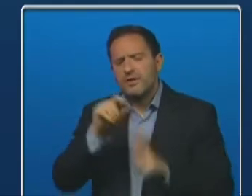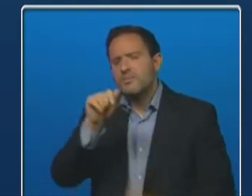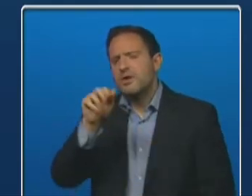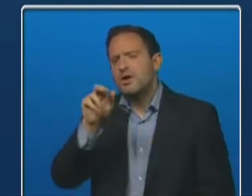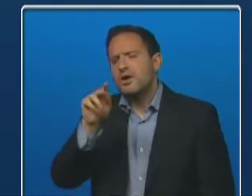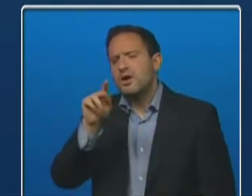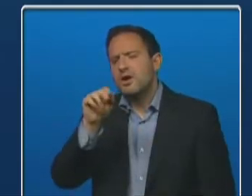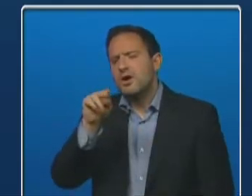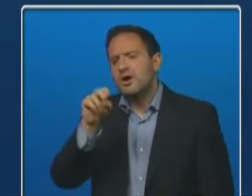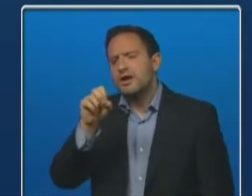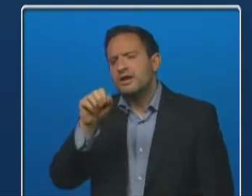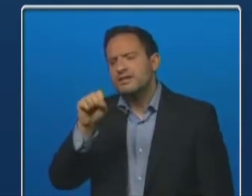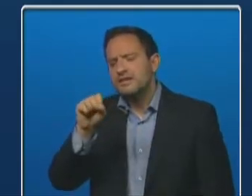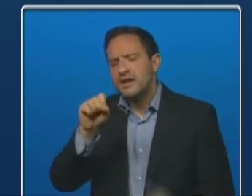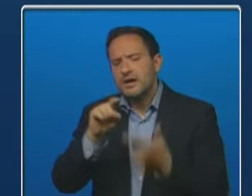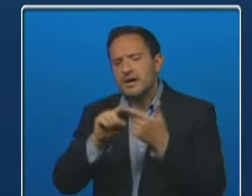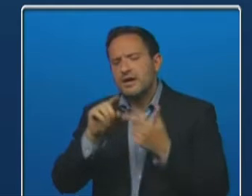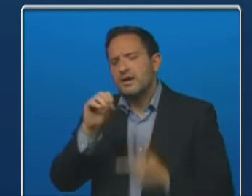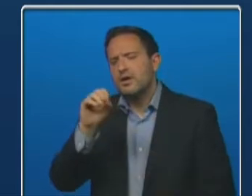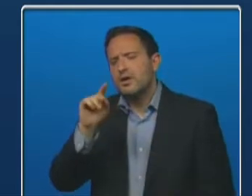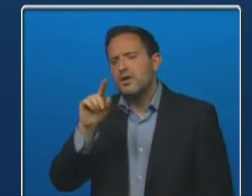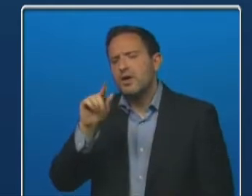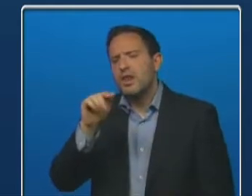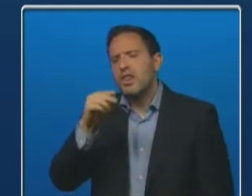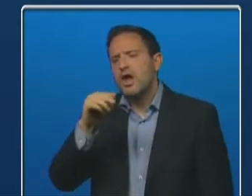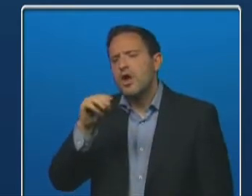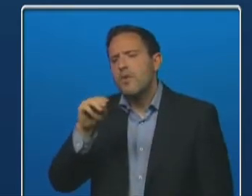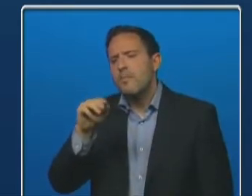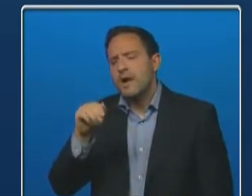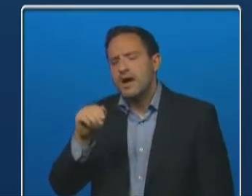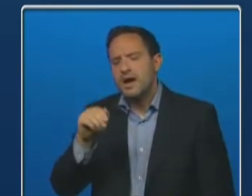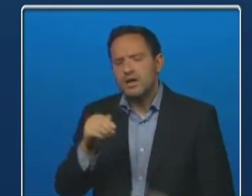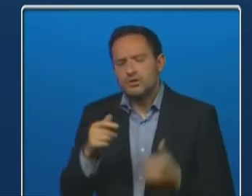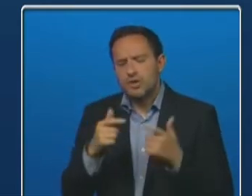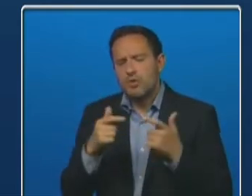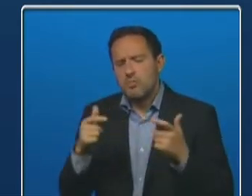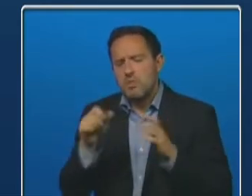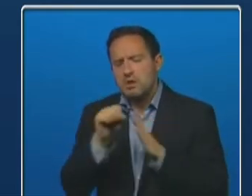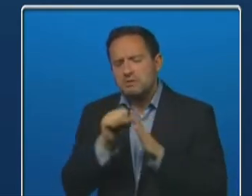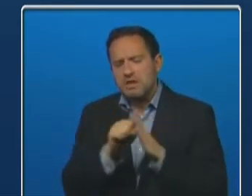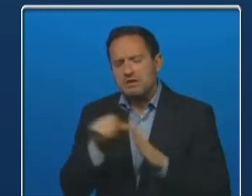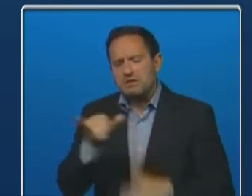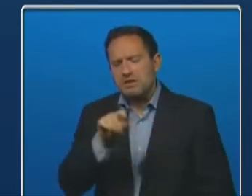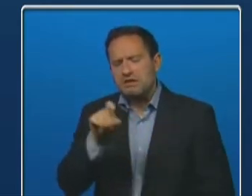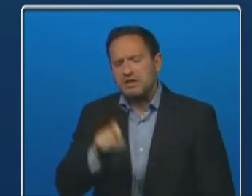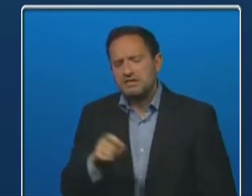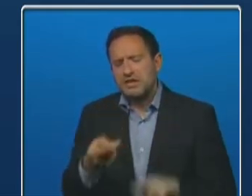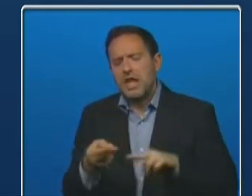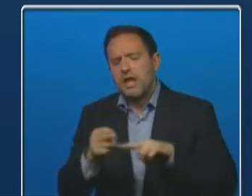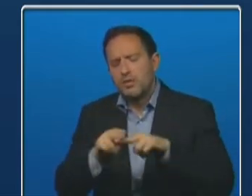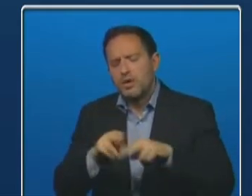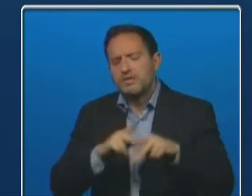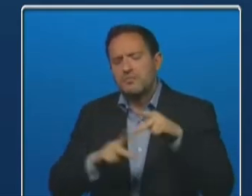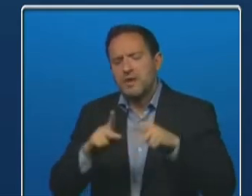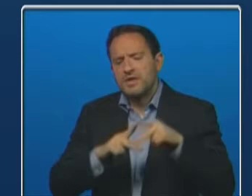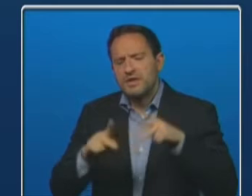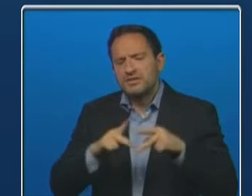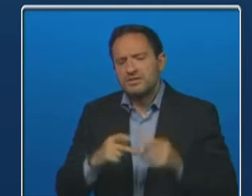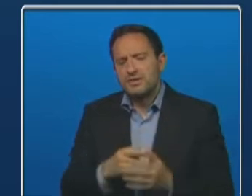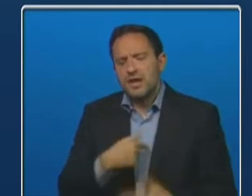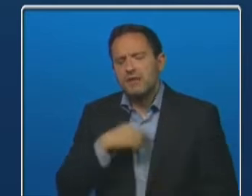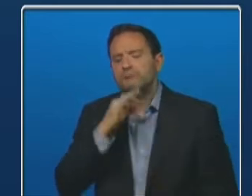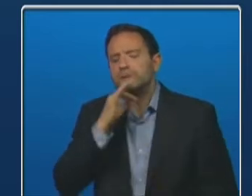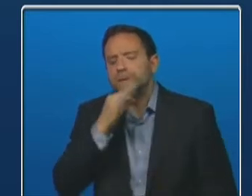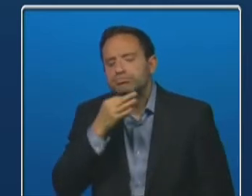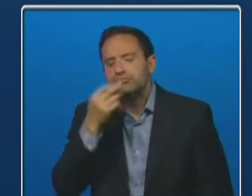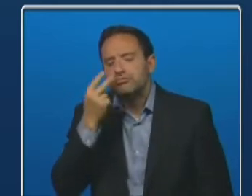Oklahoma, states in the South where they're next to big states like Texas that have seen an increase in population. I'm curious if you've seen